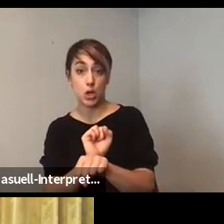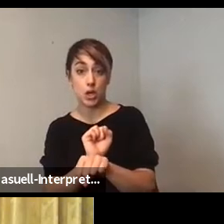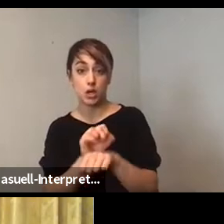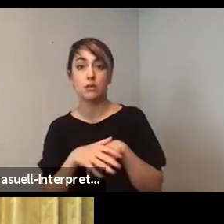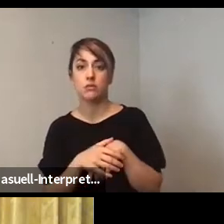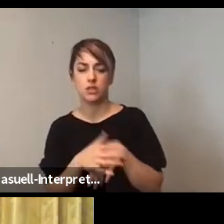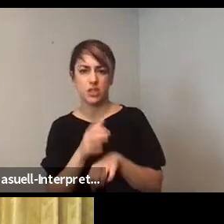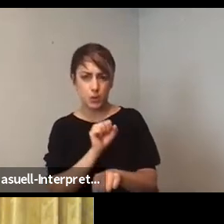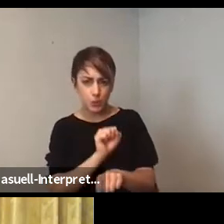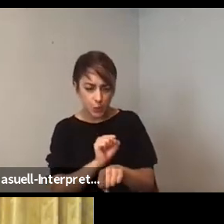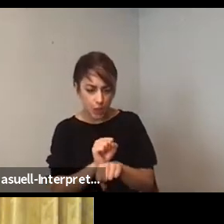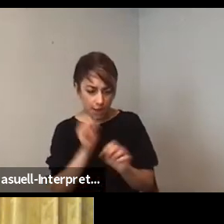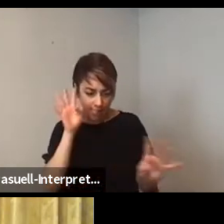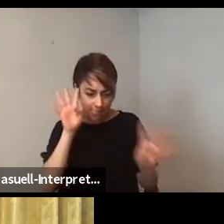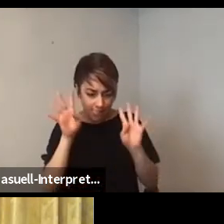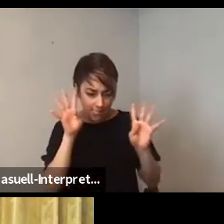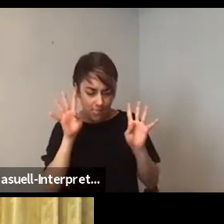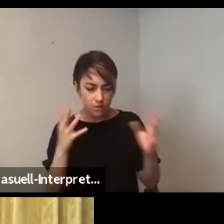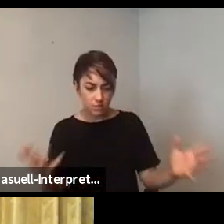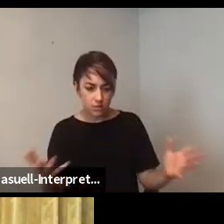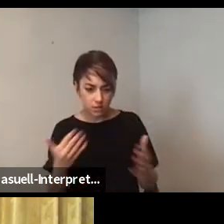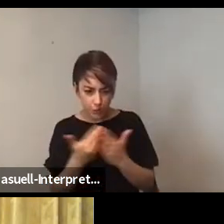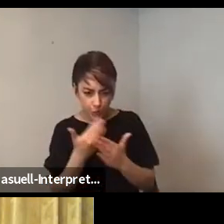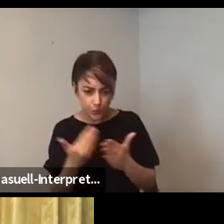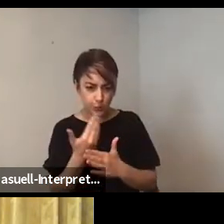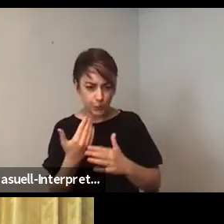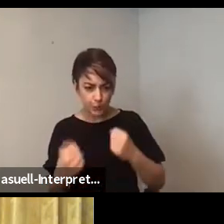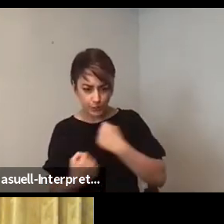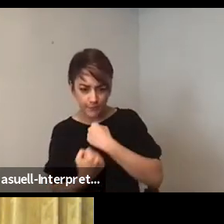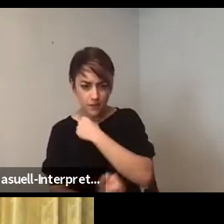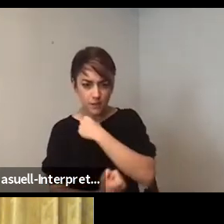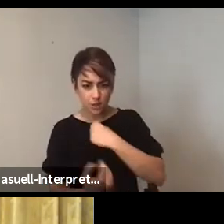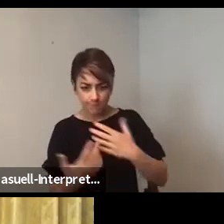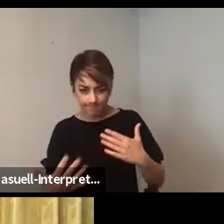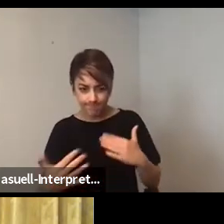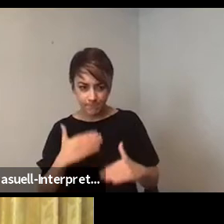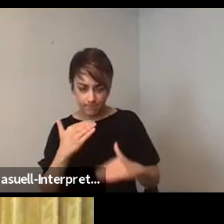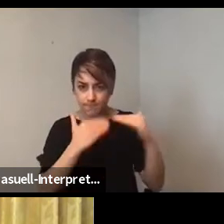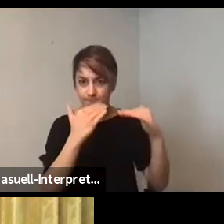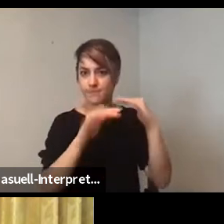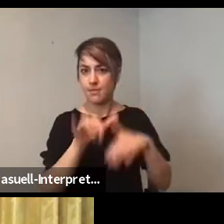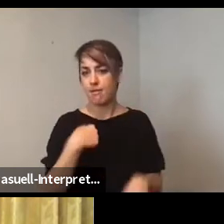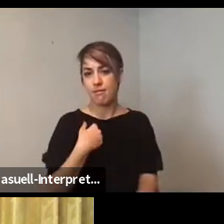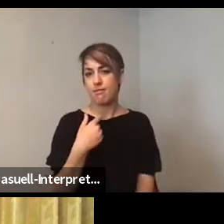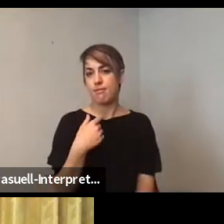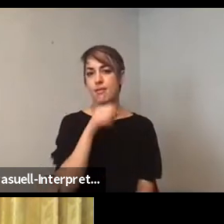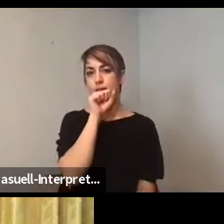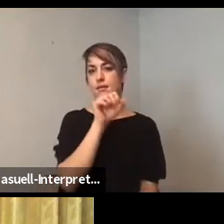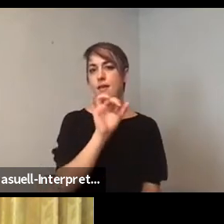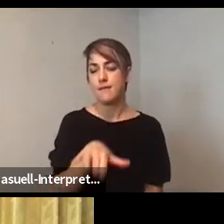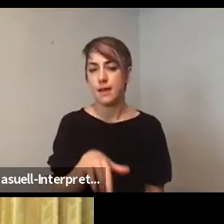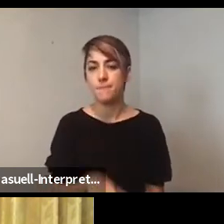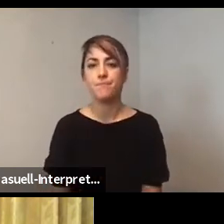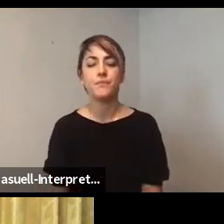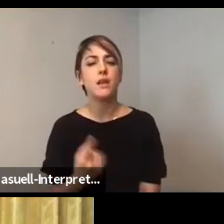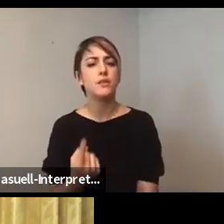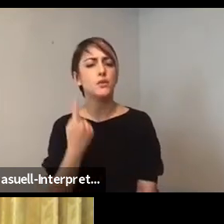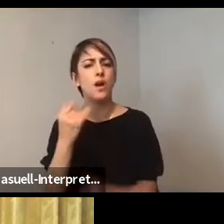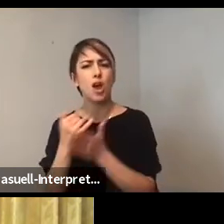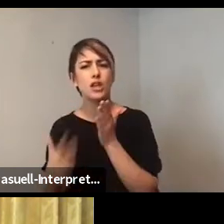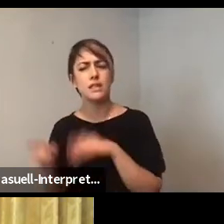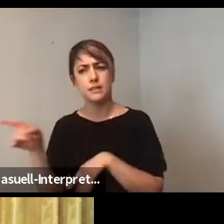a lot of, like, there is an artist, I think her name is Nofar in Israel, and she's doing a workshop at